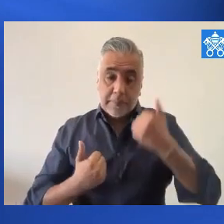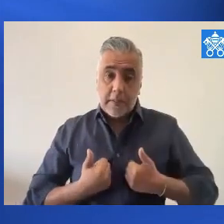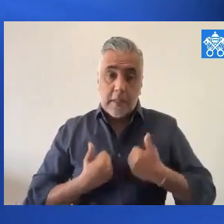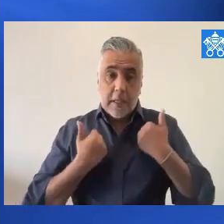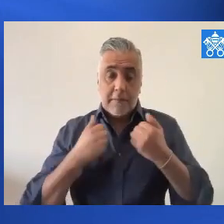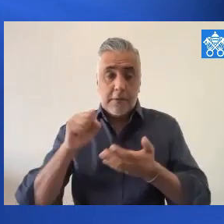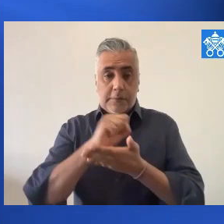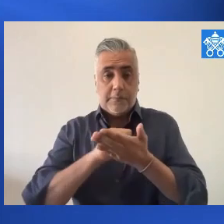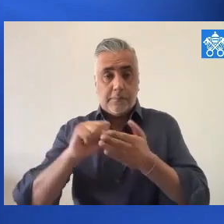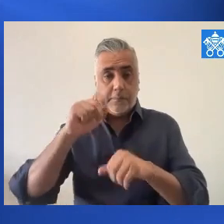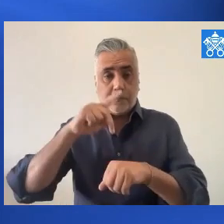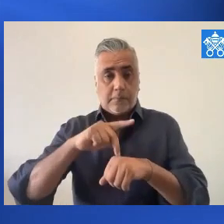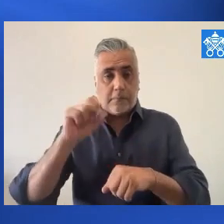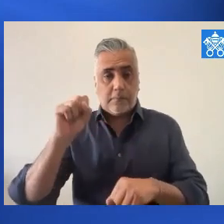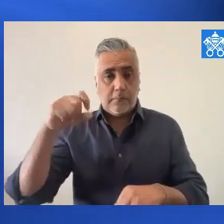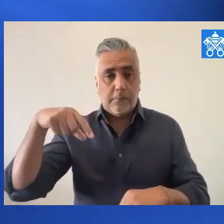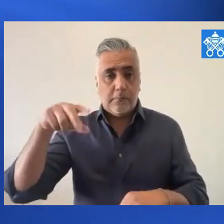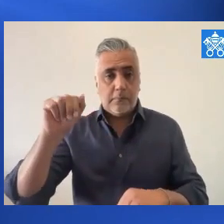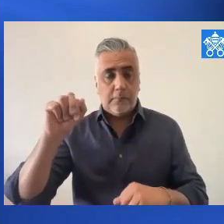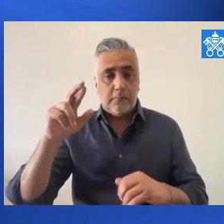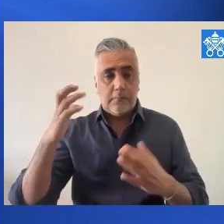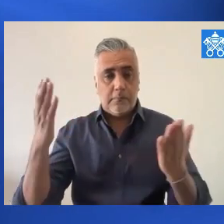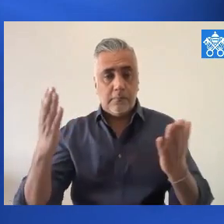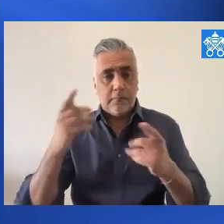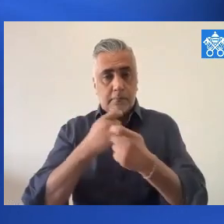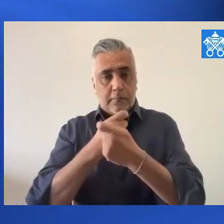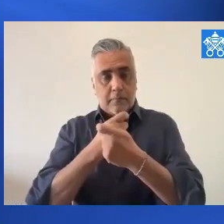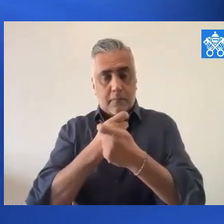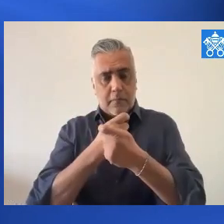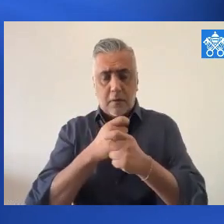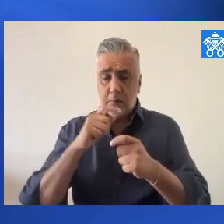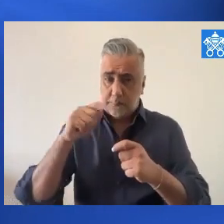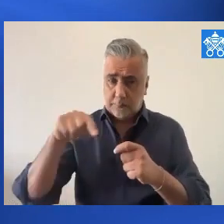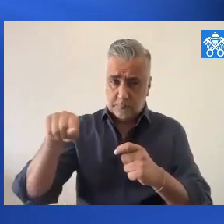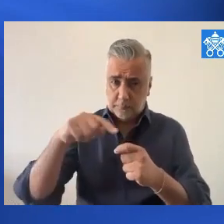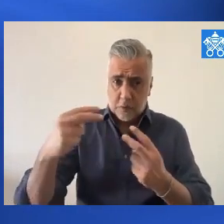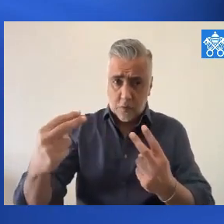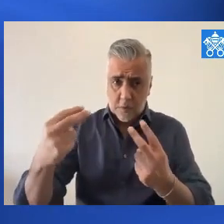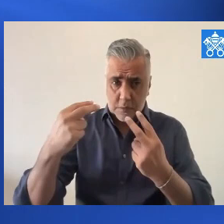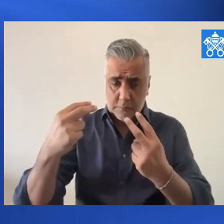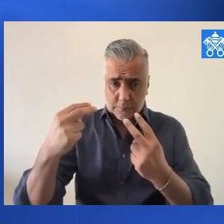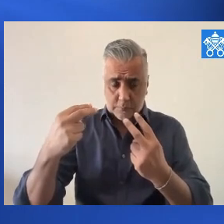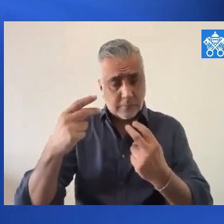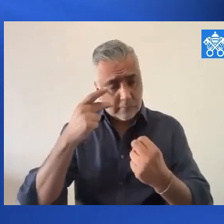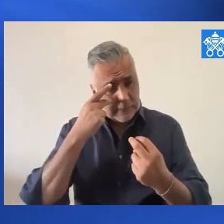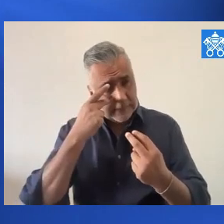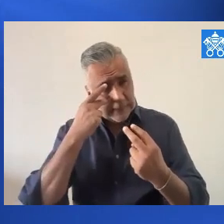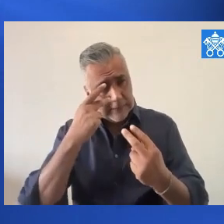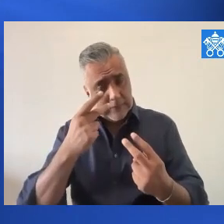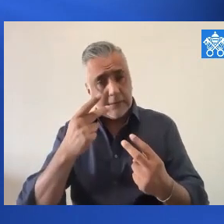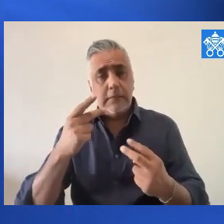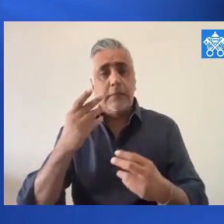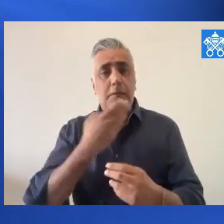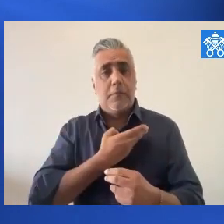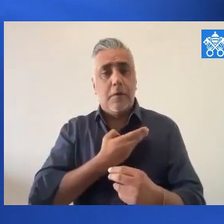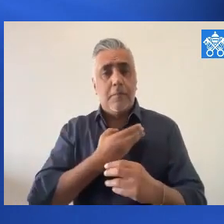here live in St. Peter's Square in the Vatican. Those of you, our television